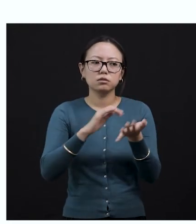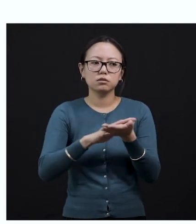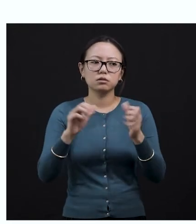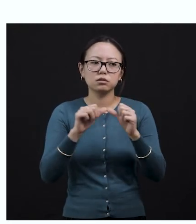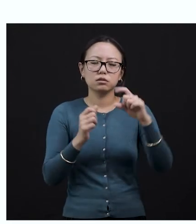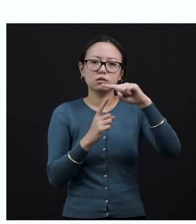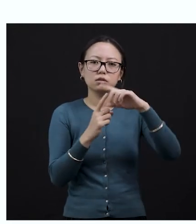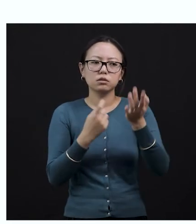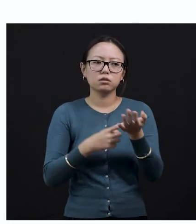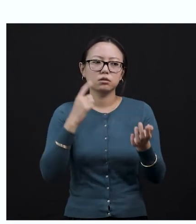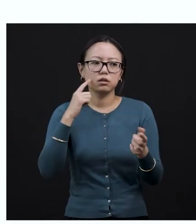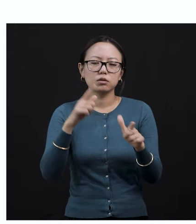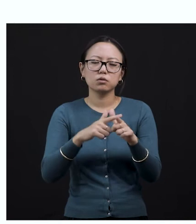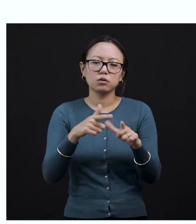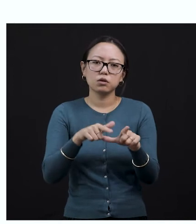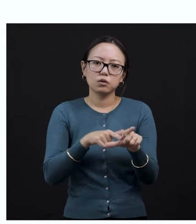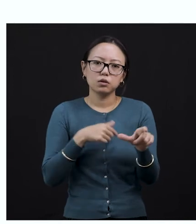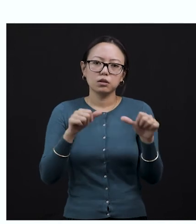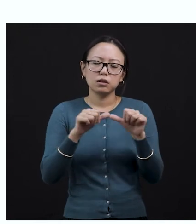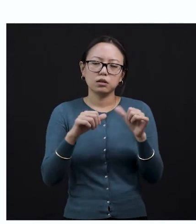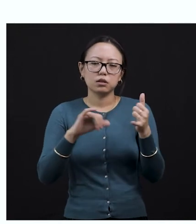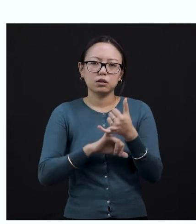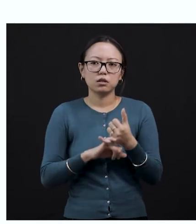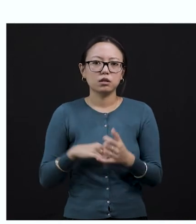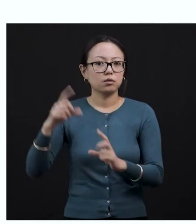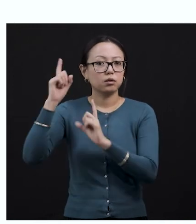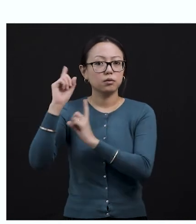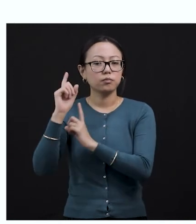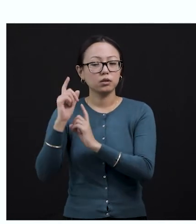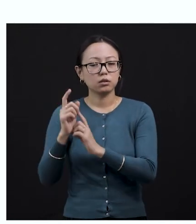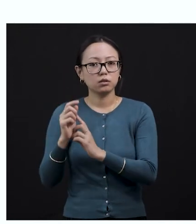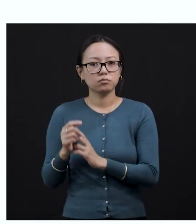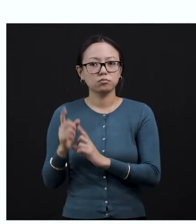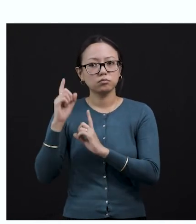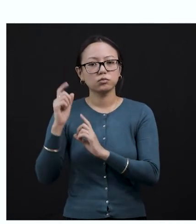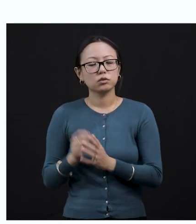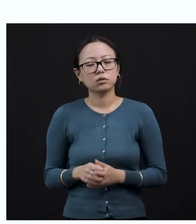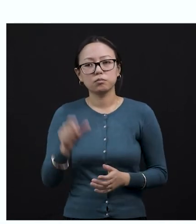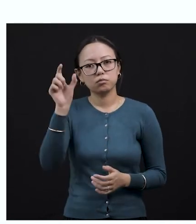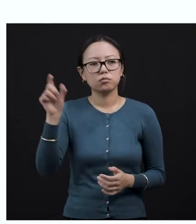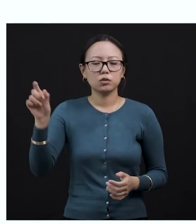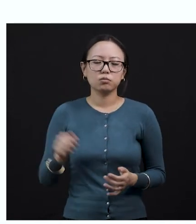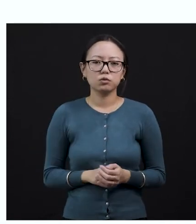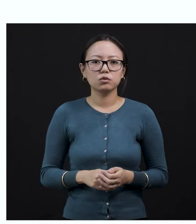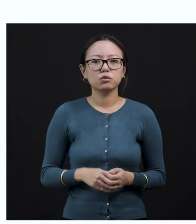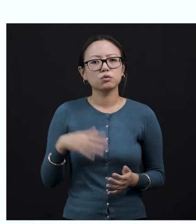leader, and the village depends on them also. They were very highly respected. Okay.